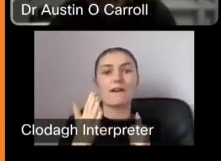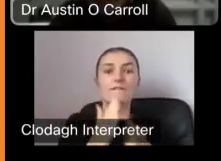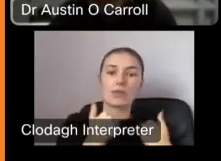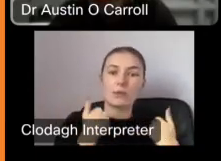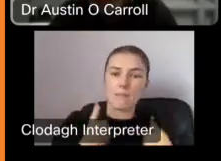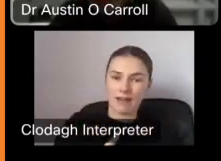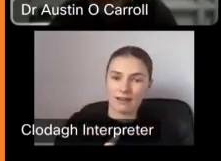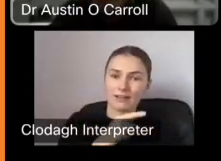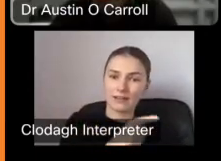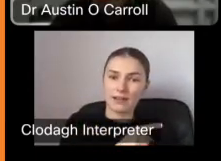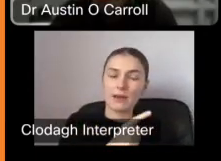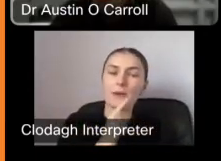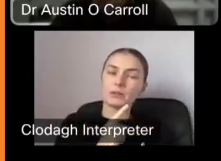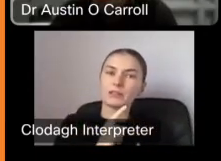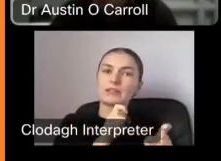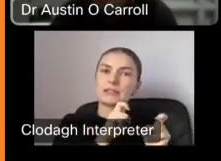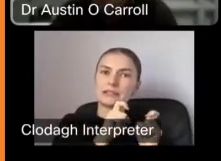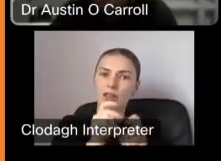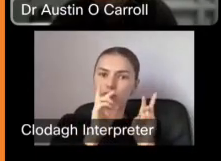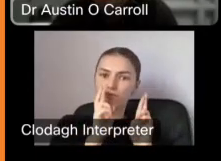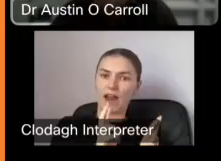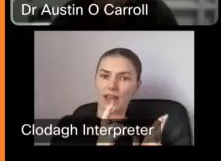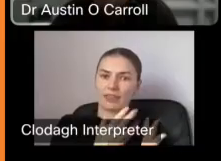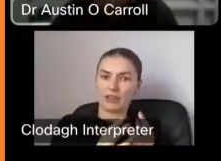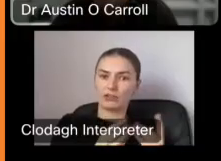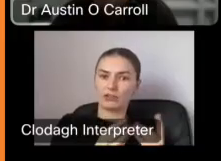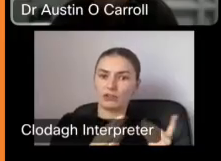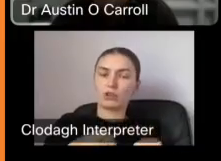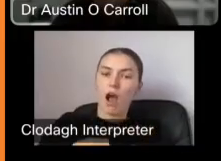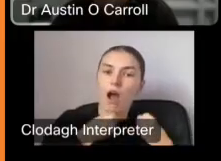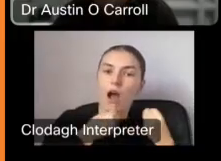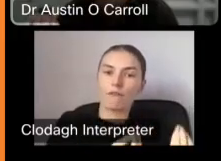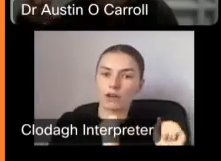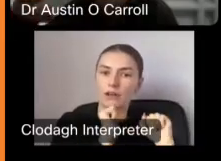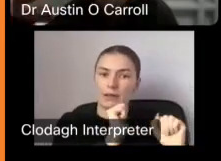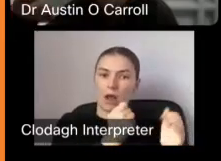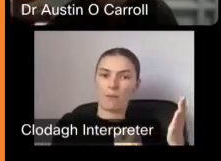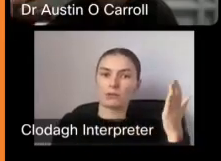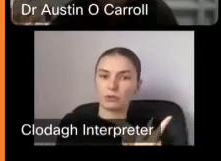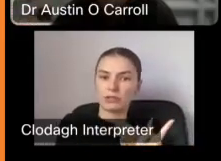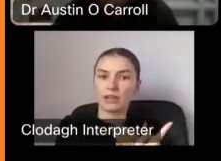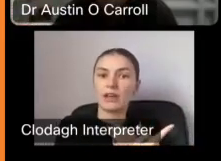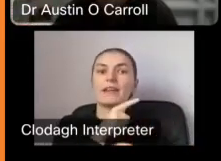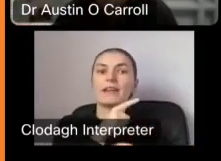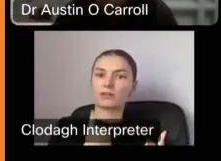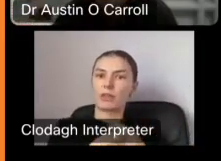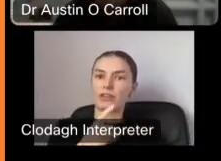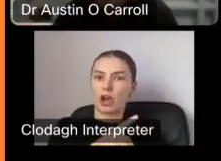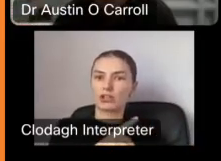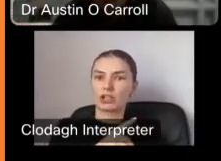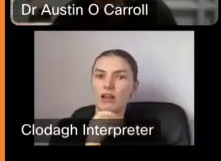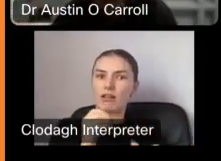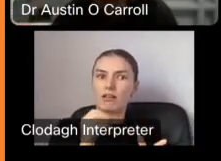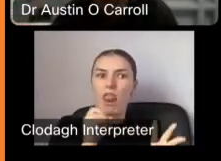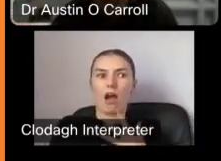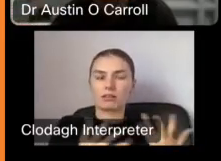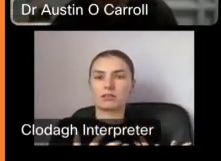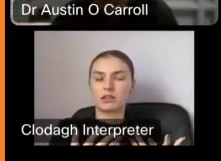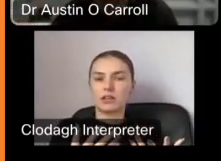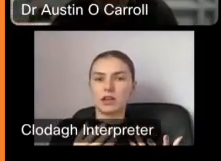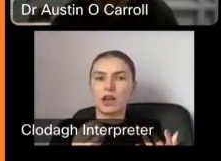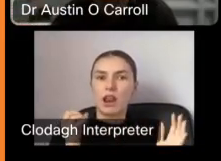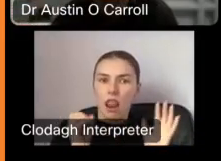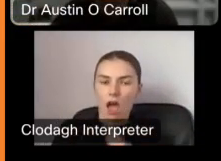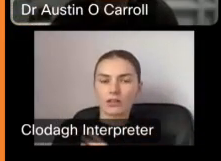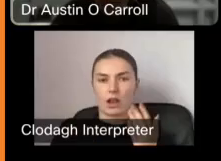himself, but it was still the right thing to do, to offer that opportunity. And that's what that doctor lost, an opportunity to change people's